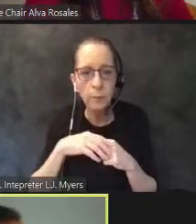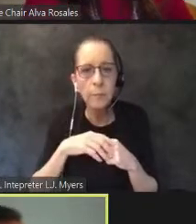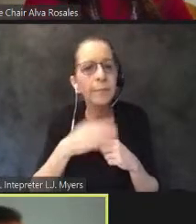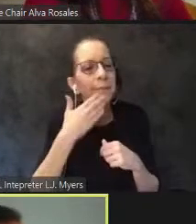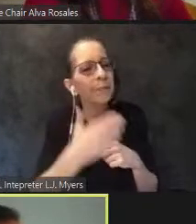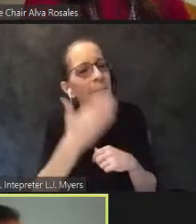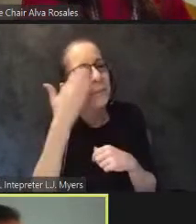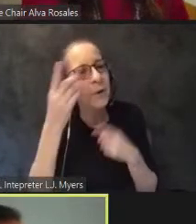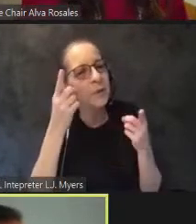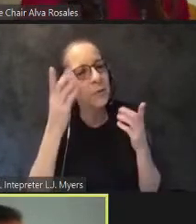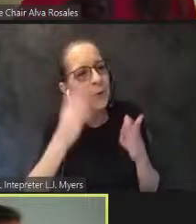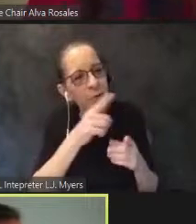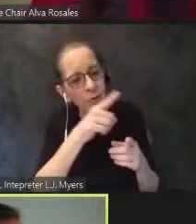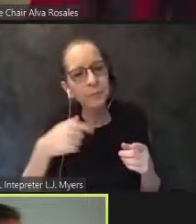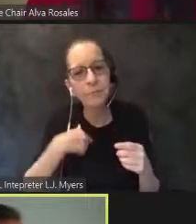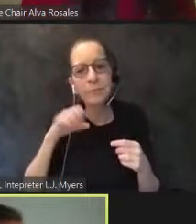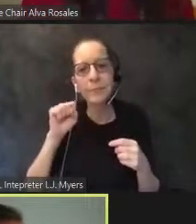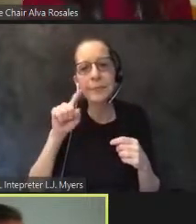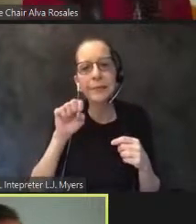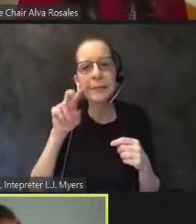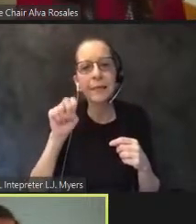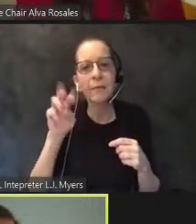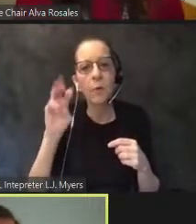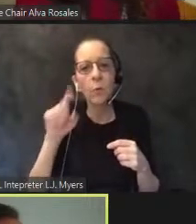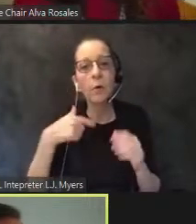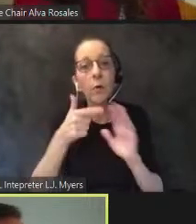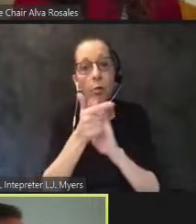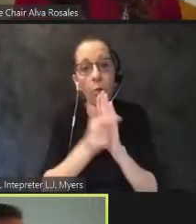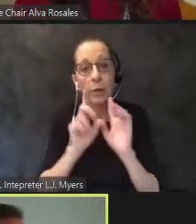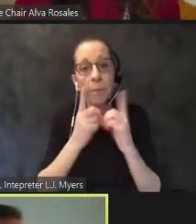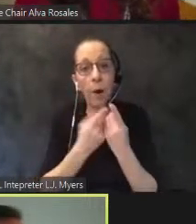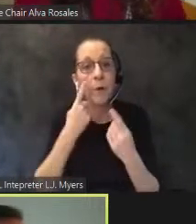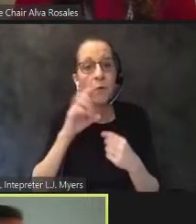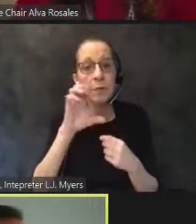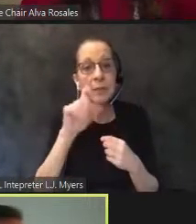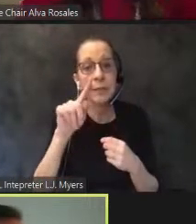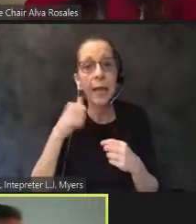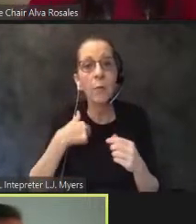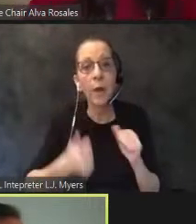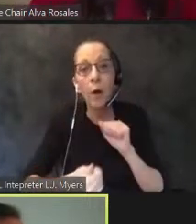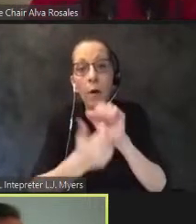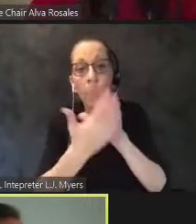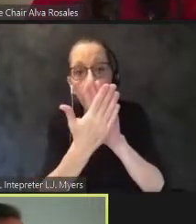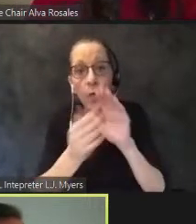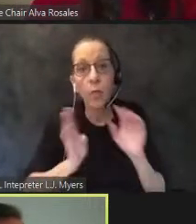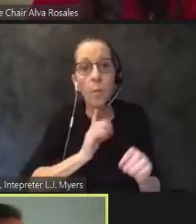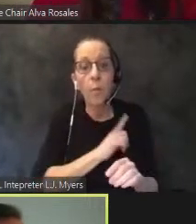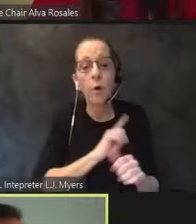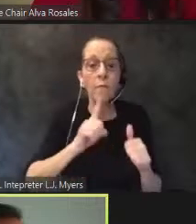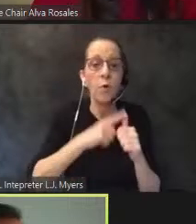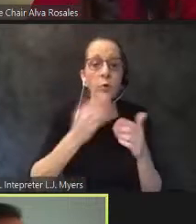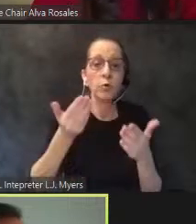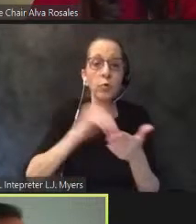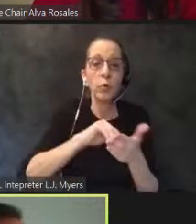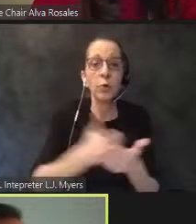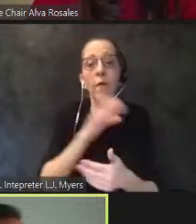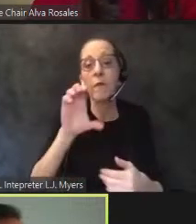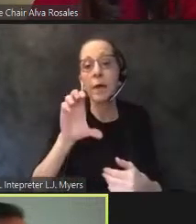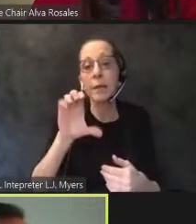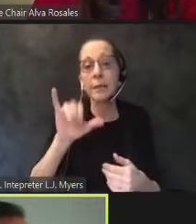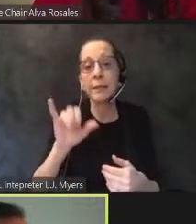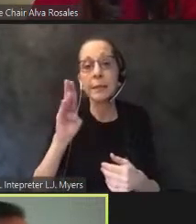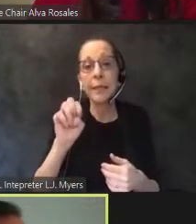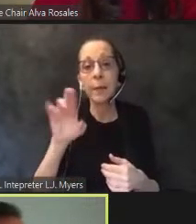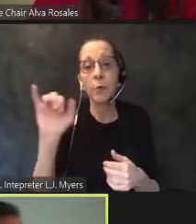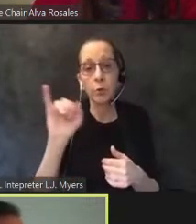Good morning, Directors. Steve Wood with CTA's Law Department. We are coming before the board on this first renewal of our cyber insurance policy.